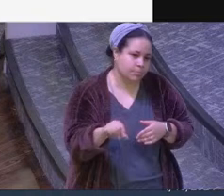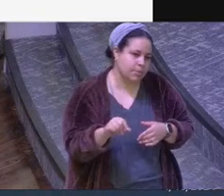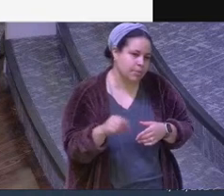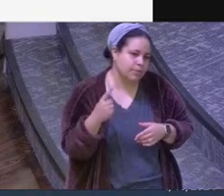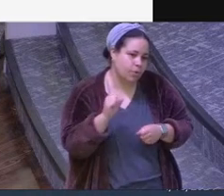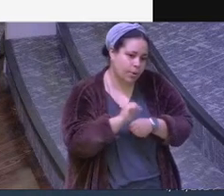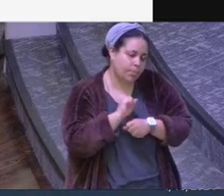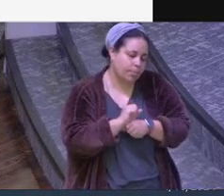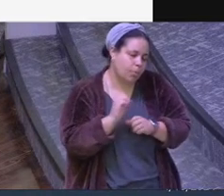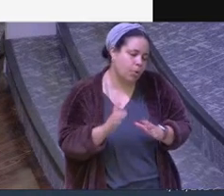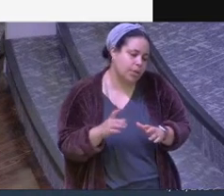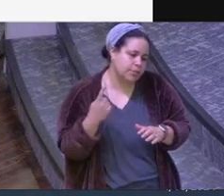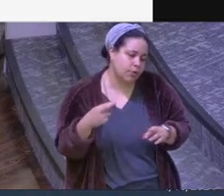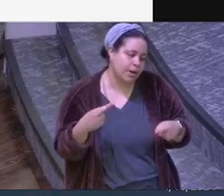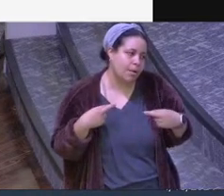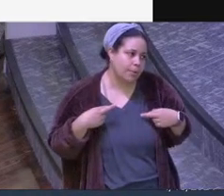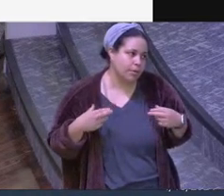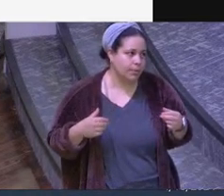and towards their retirement.